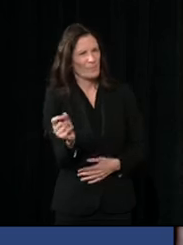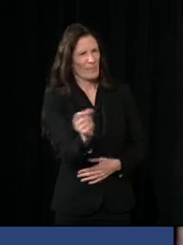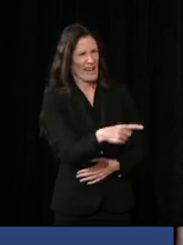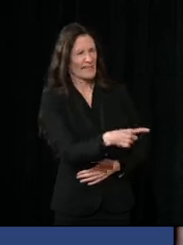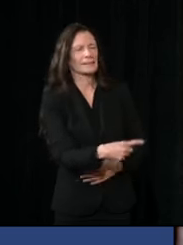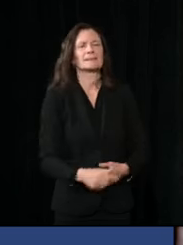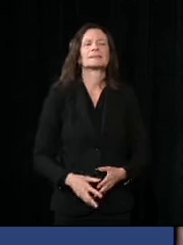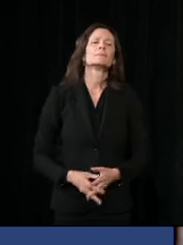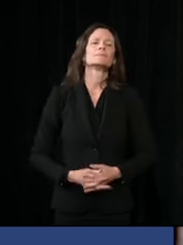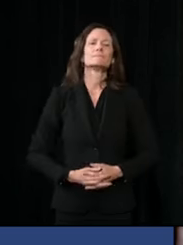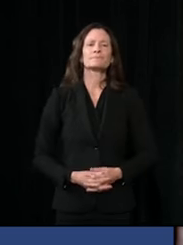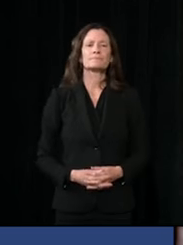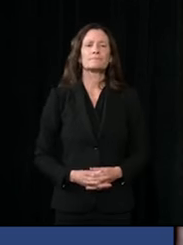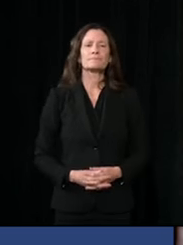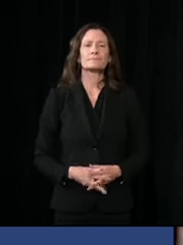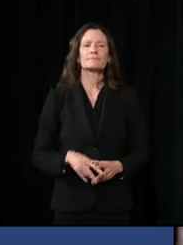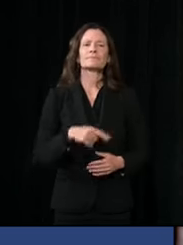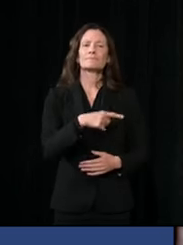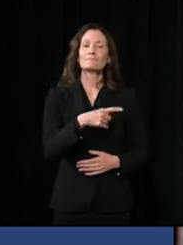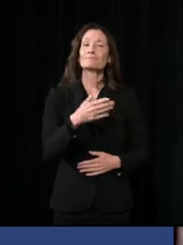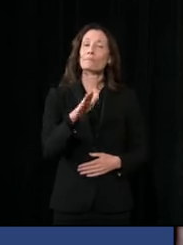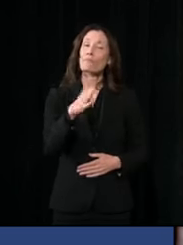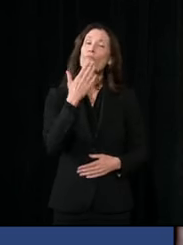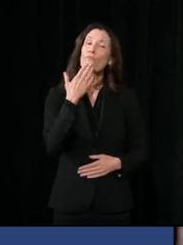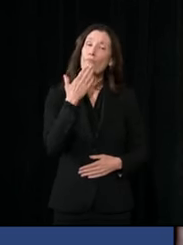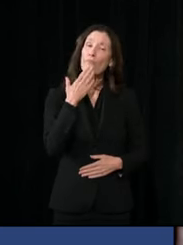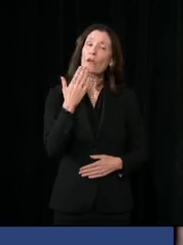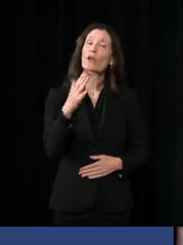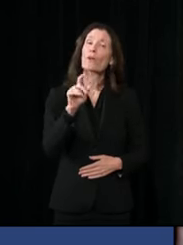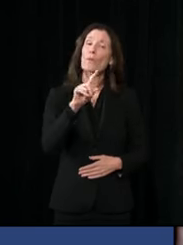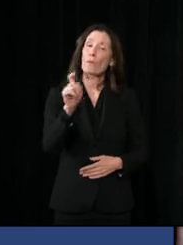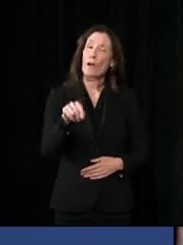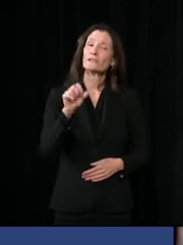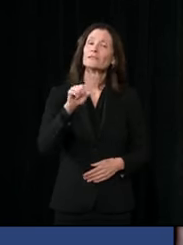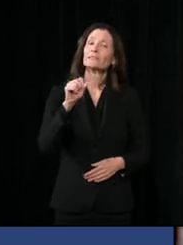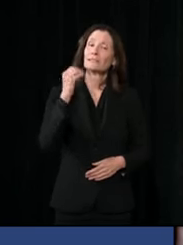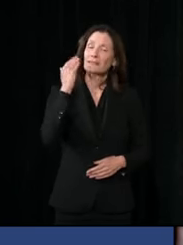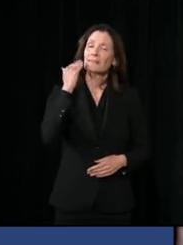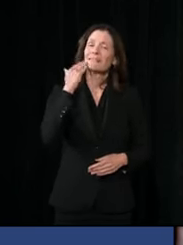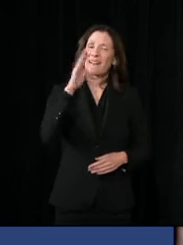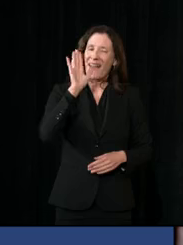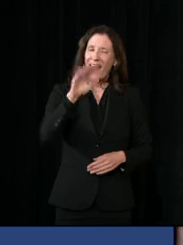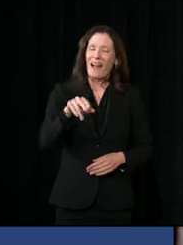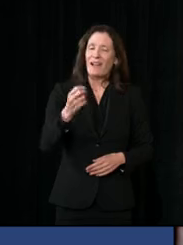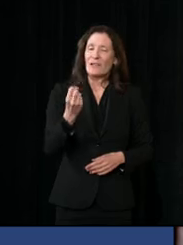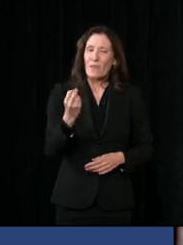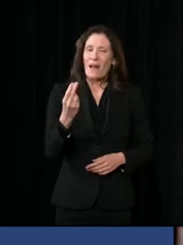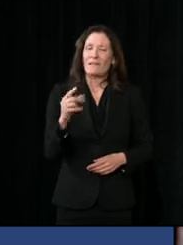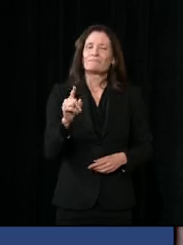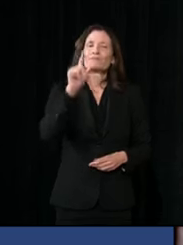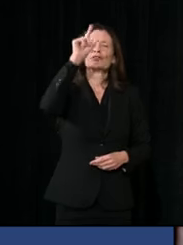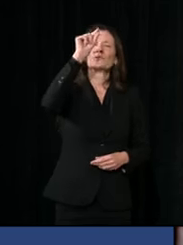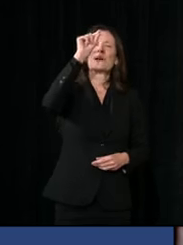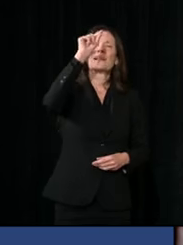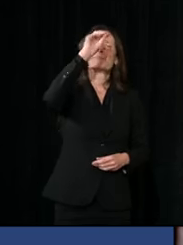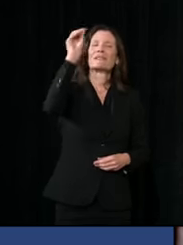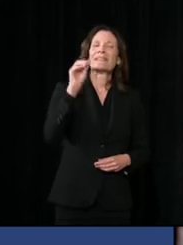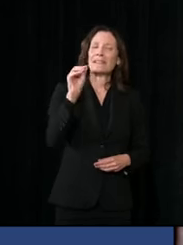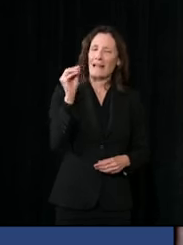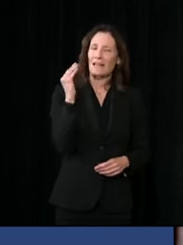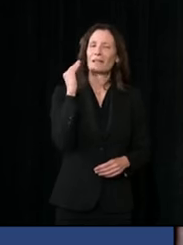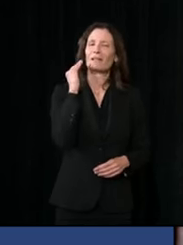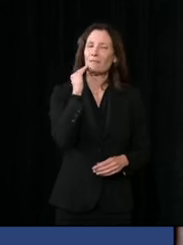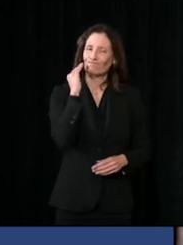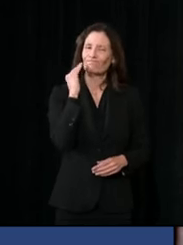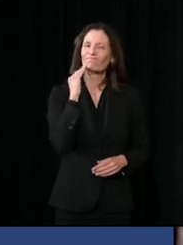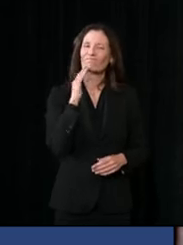statistics, and we suspect, although we don't know, but we suspect that there was some lag in terms of the testing results as a result